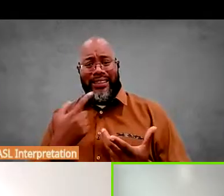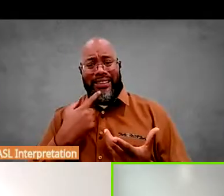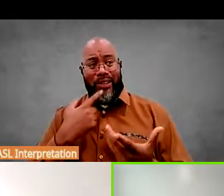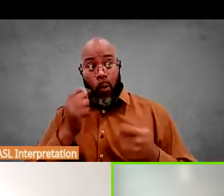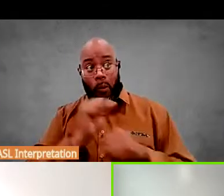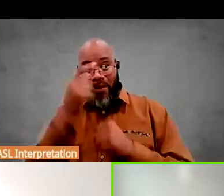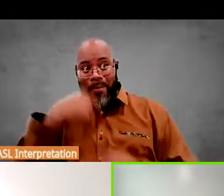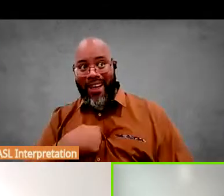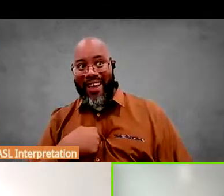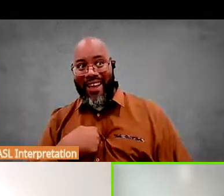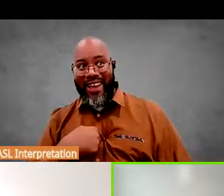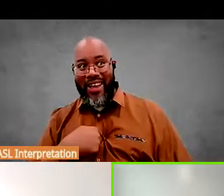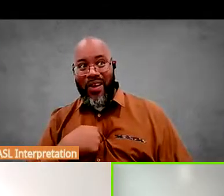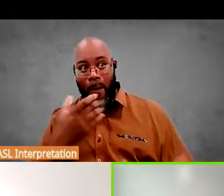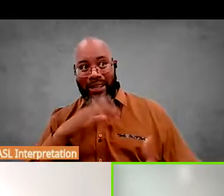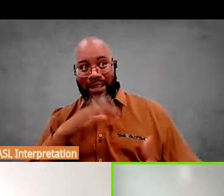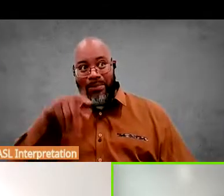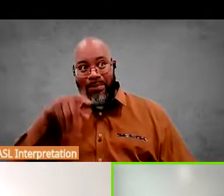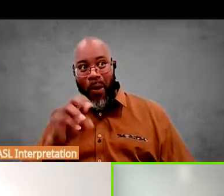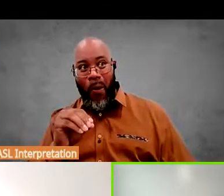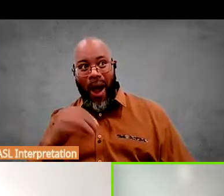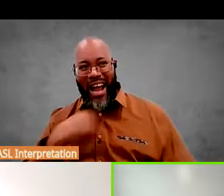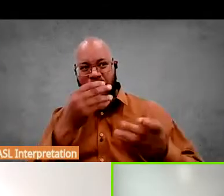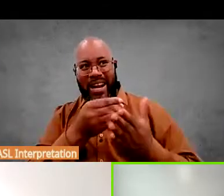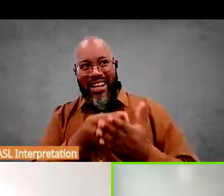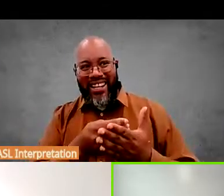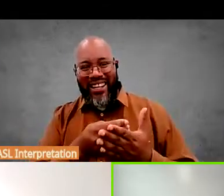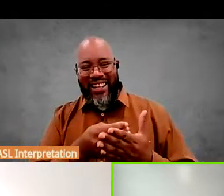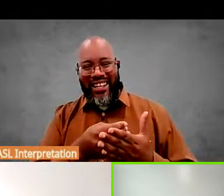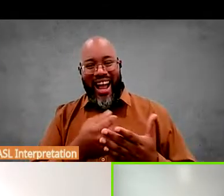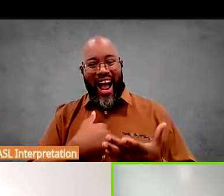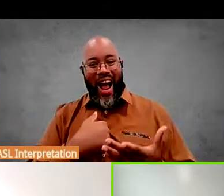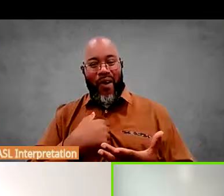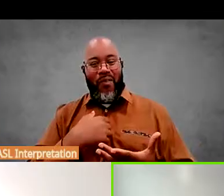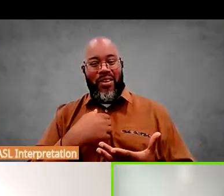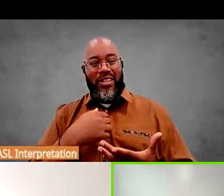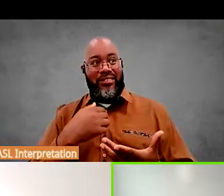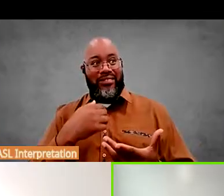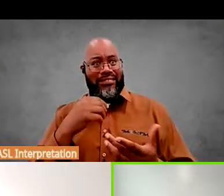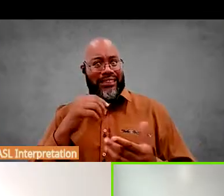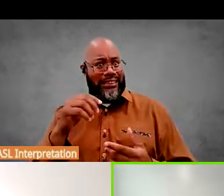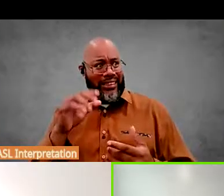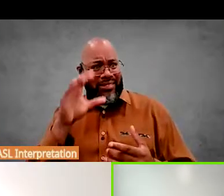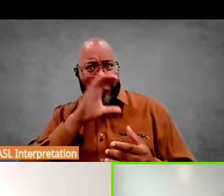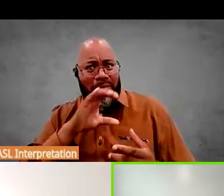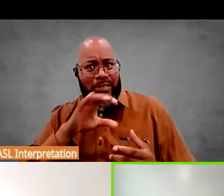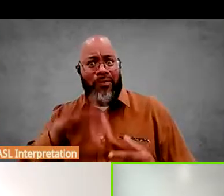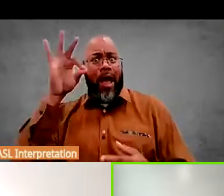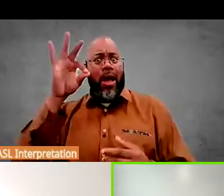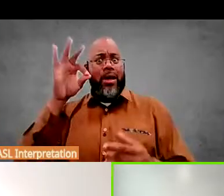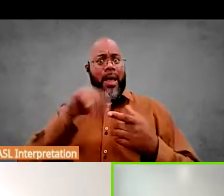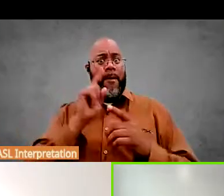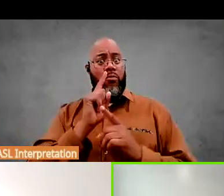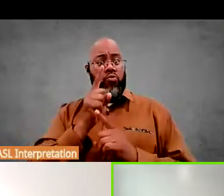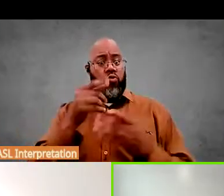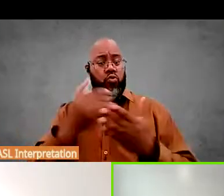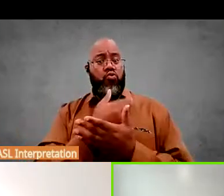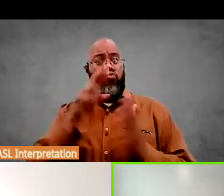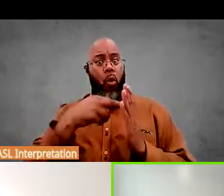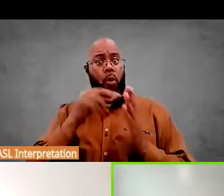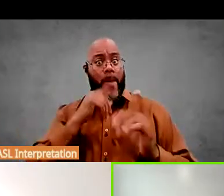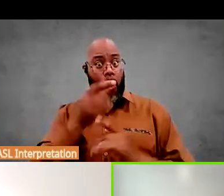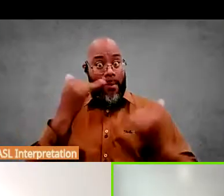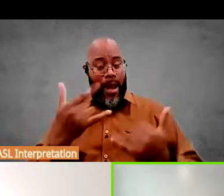me? Do you want to be my CTO? I'll give you money." Like I was scouted to my new role that I am at the moment because of networking.